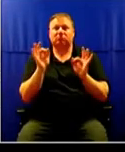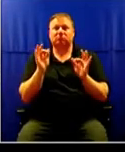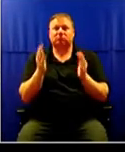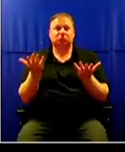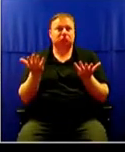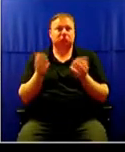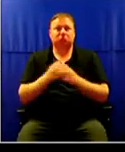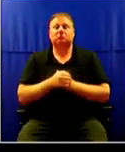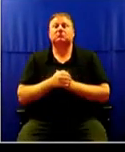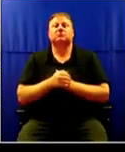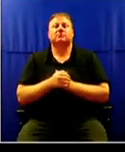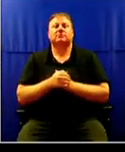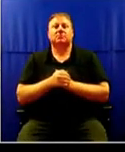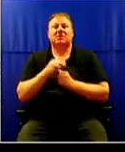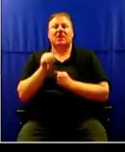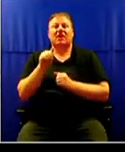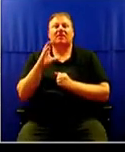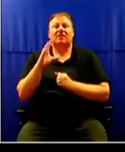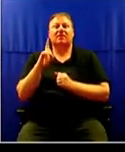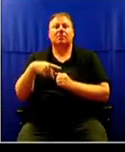ACDP.